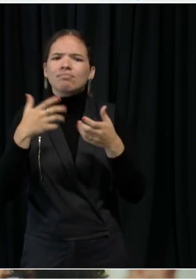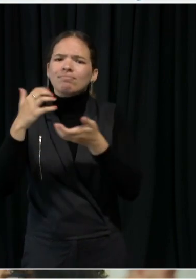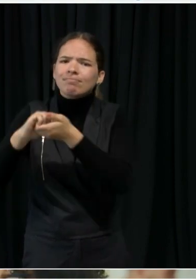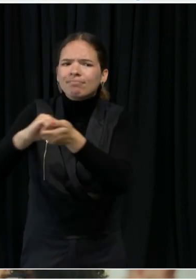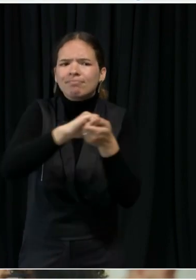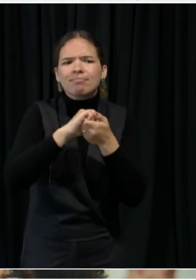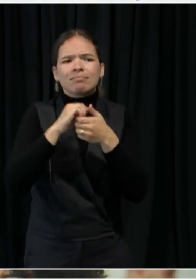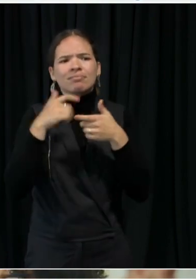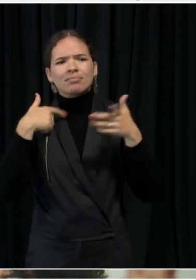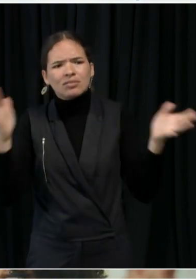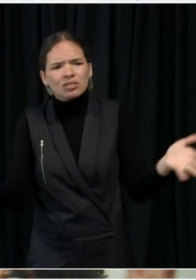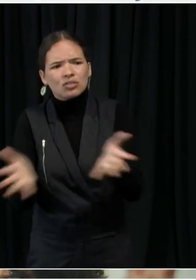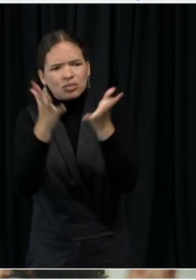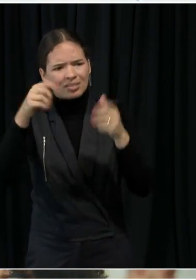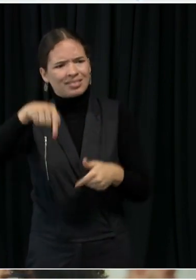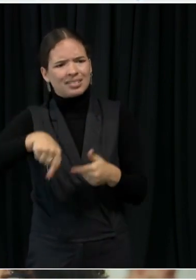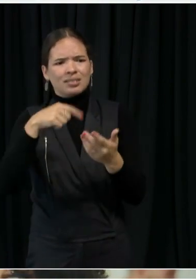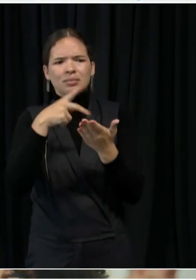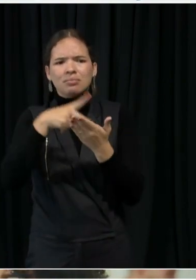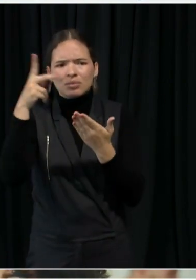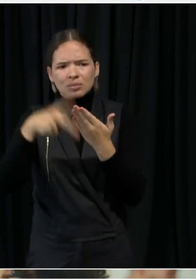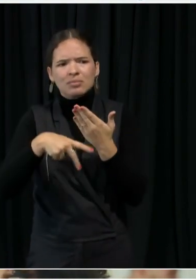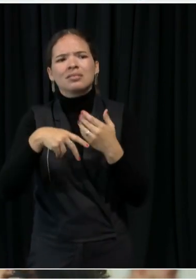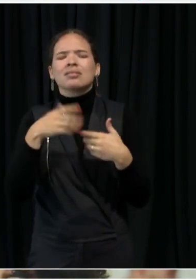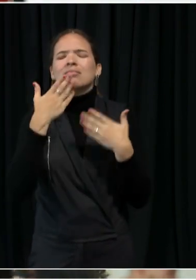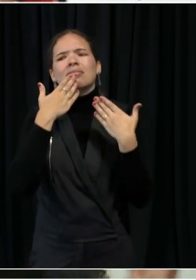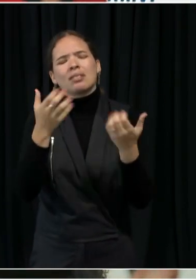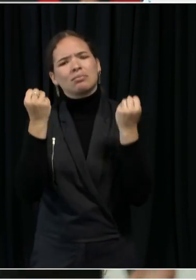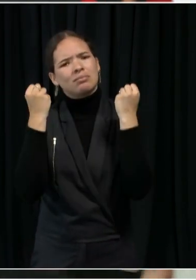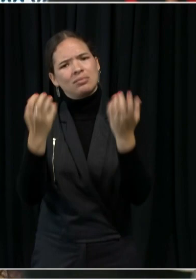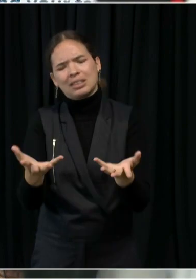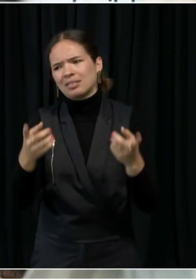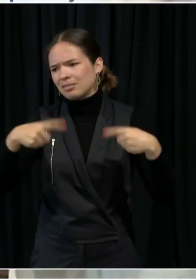our city. So thank you so much.